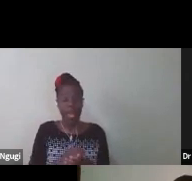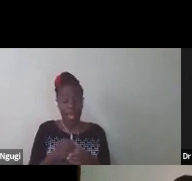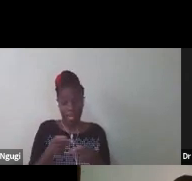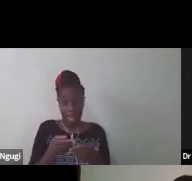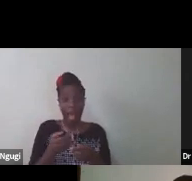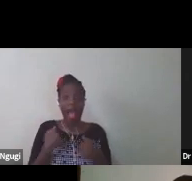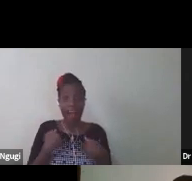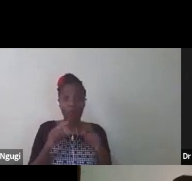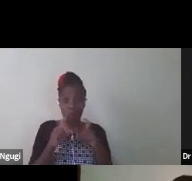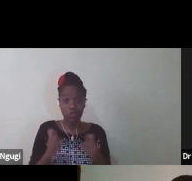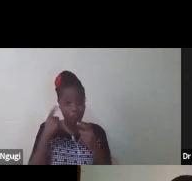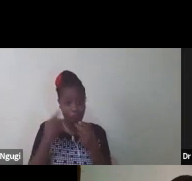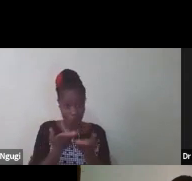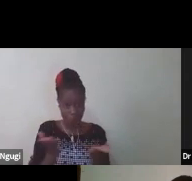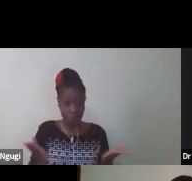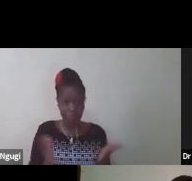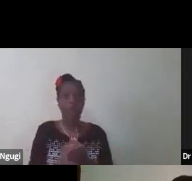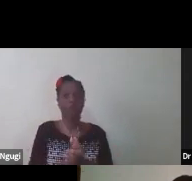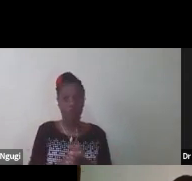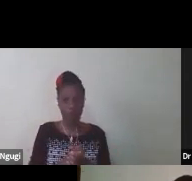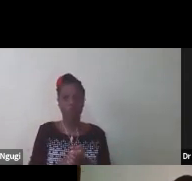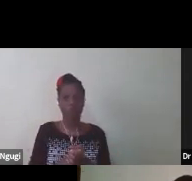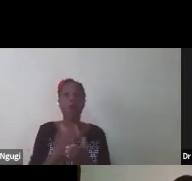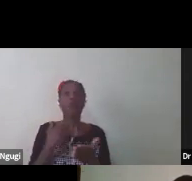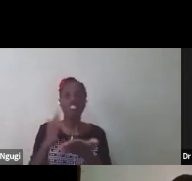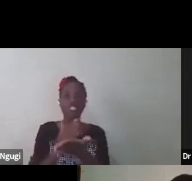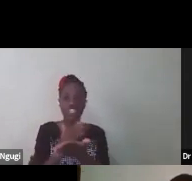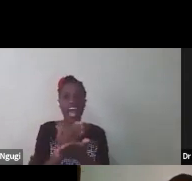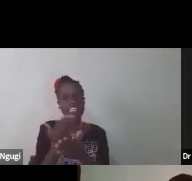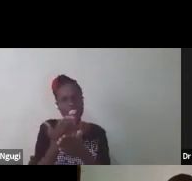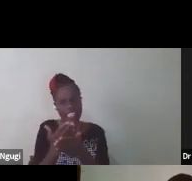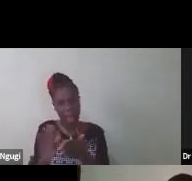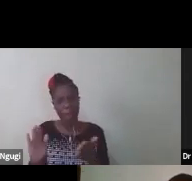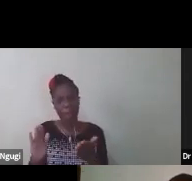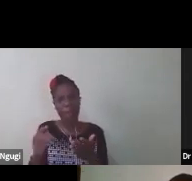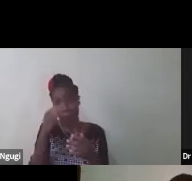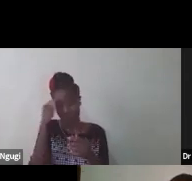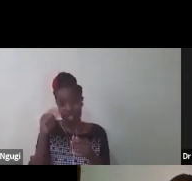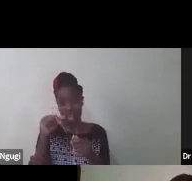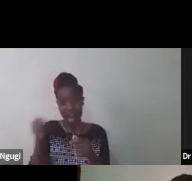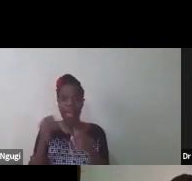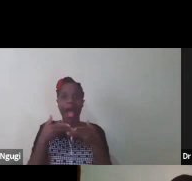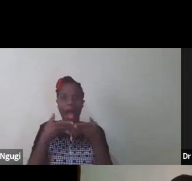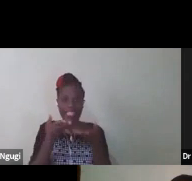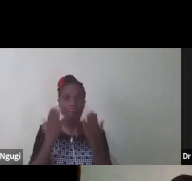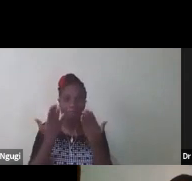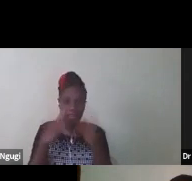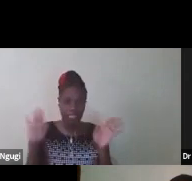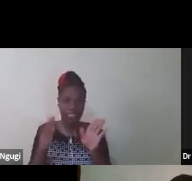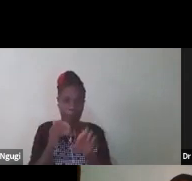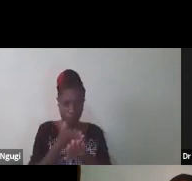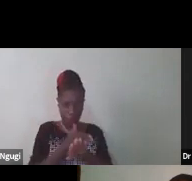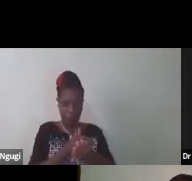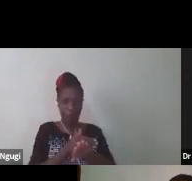coming here, and I'd like to just share some of them. I know some of them have been answered by Dr. Baingana. And also